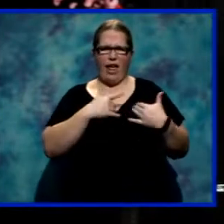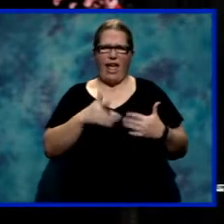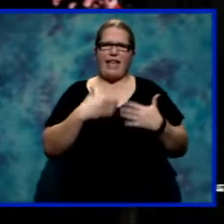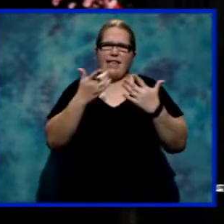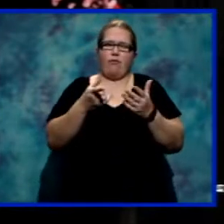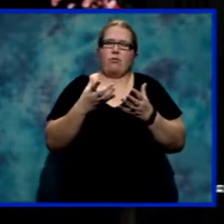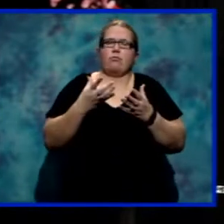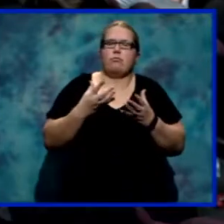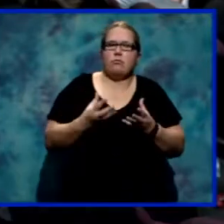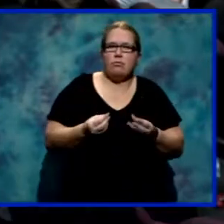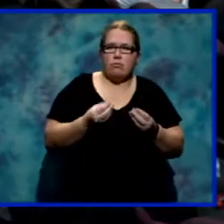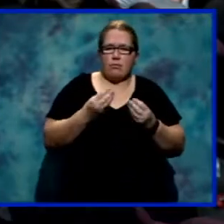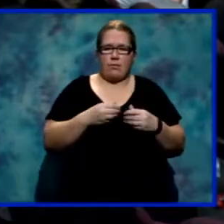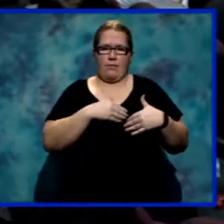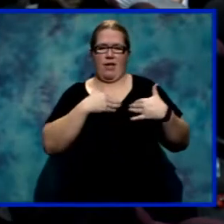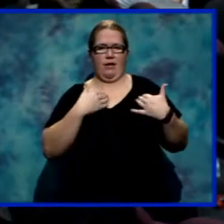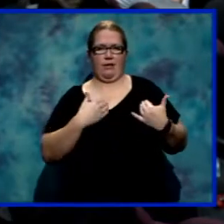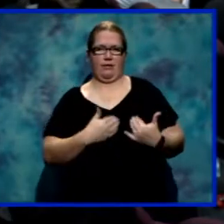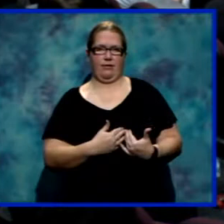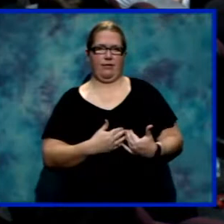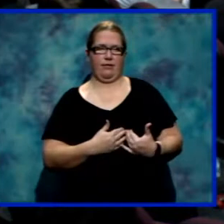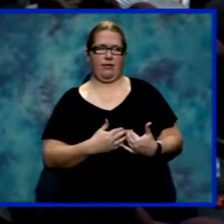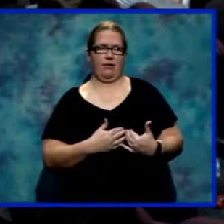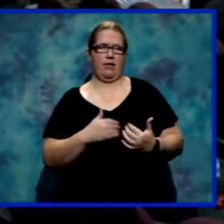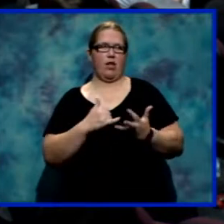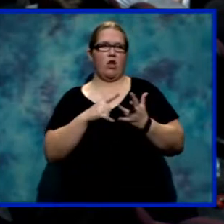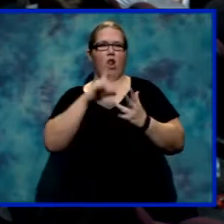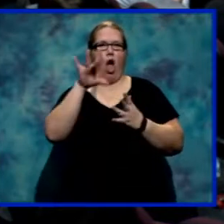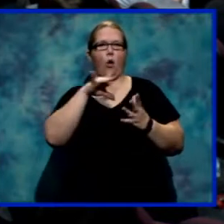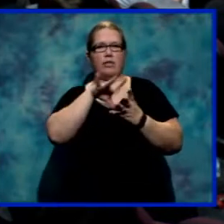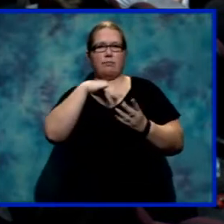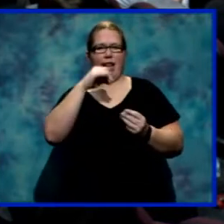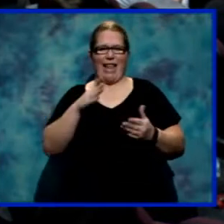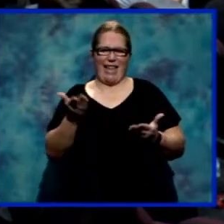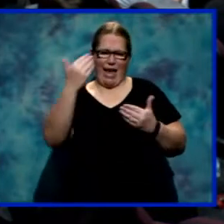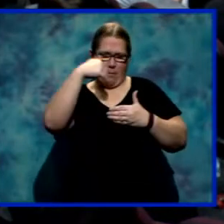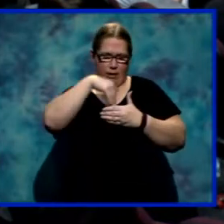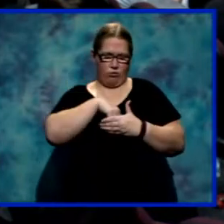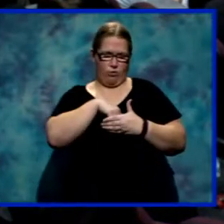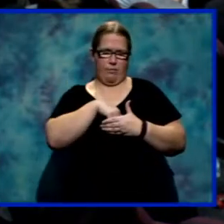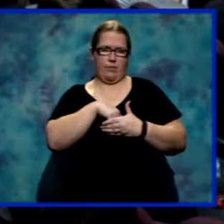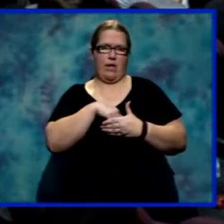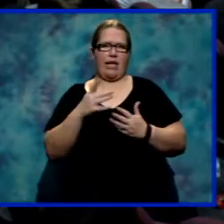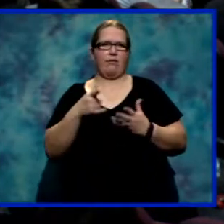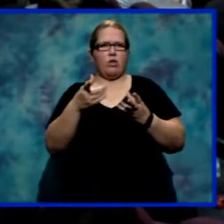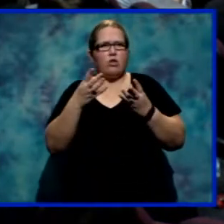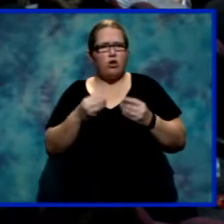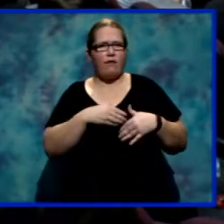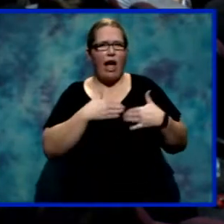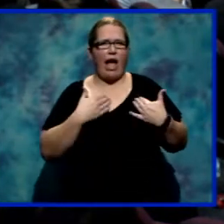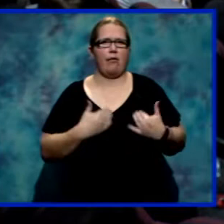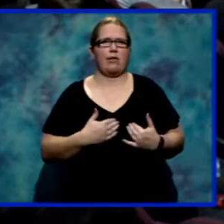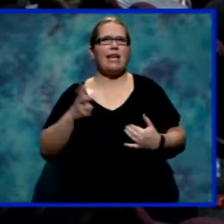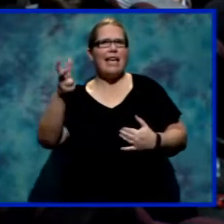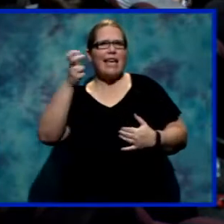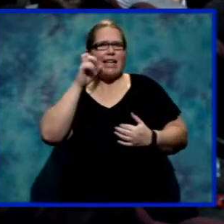tender, responsive heart. So that when the Holy Spirit came into him, as the Holy Spirit's in him, giving this tender, responsive heart, he hears the